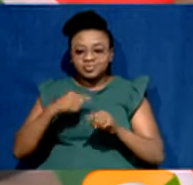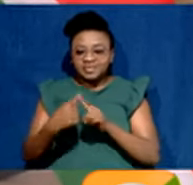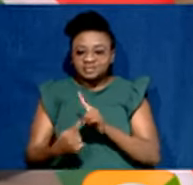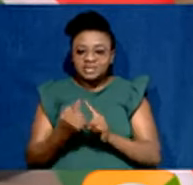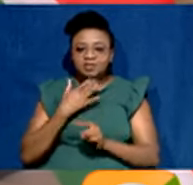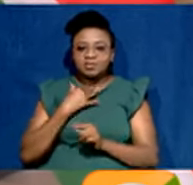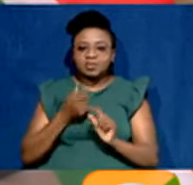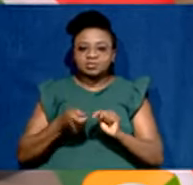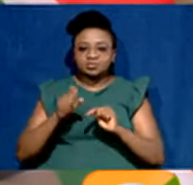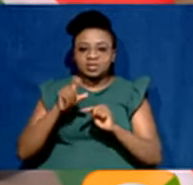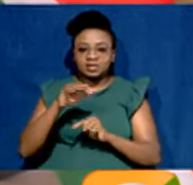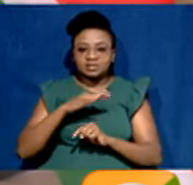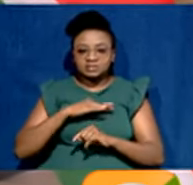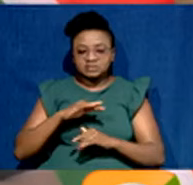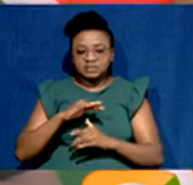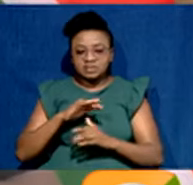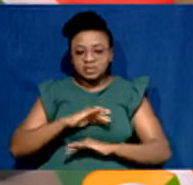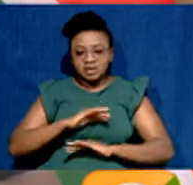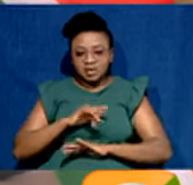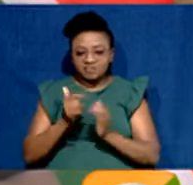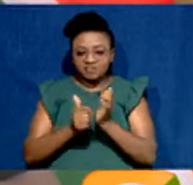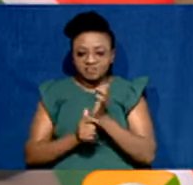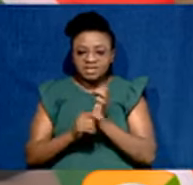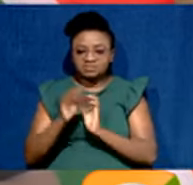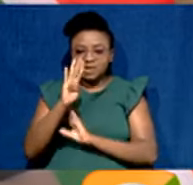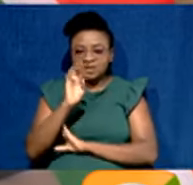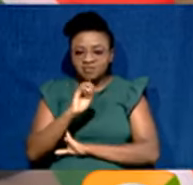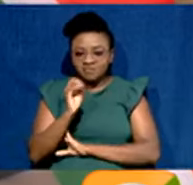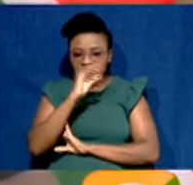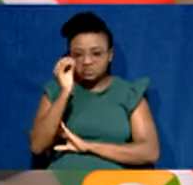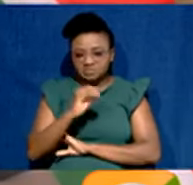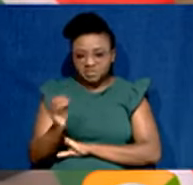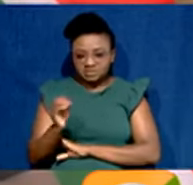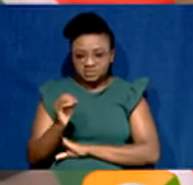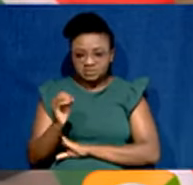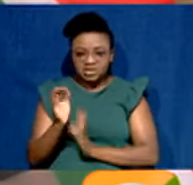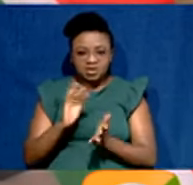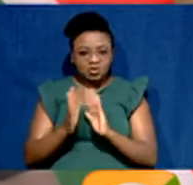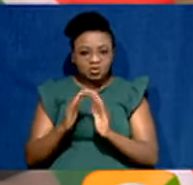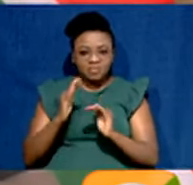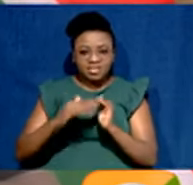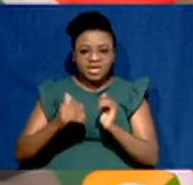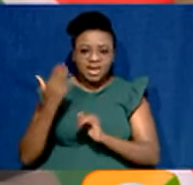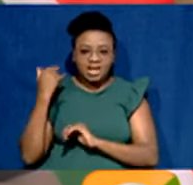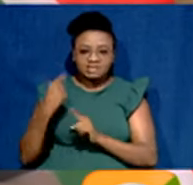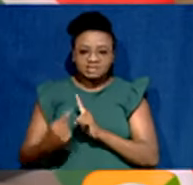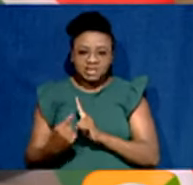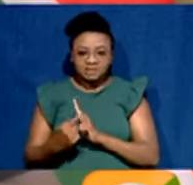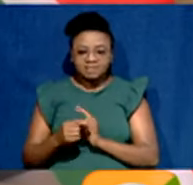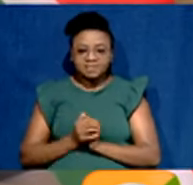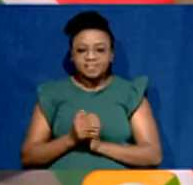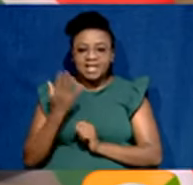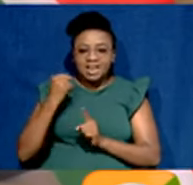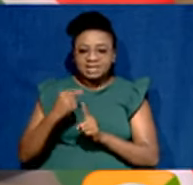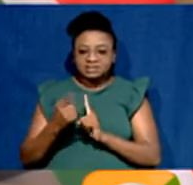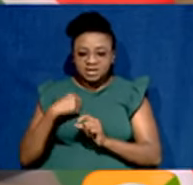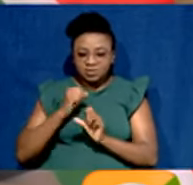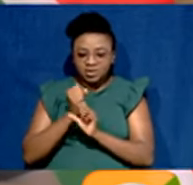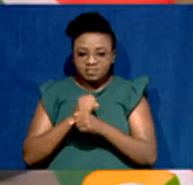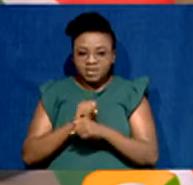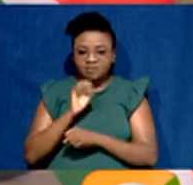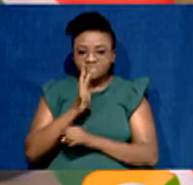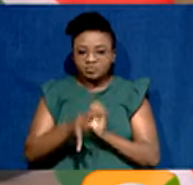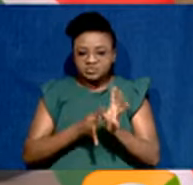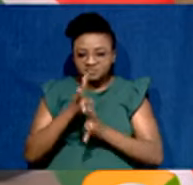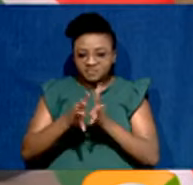maize by 40%, more than we did last year. Last year, we produced 44 million bags. We are